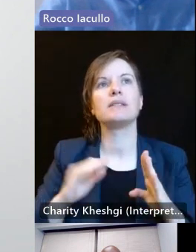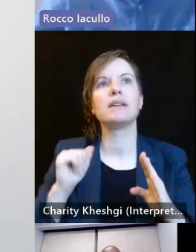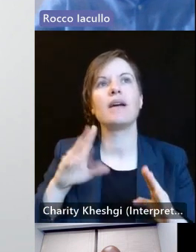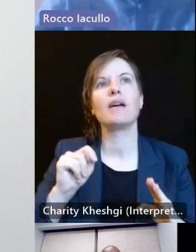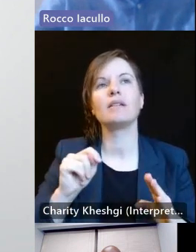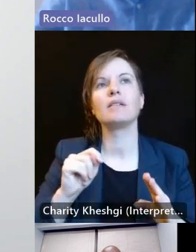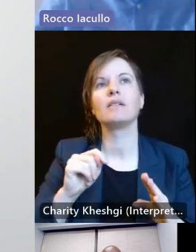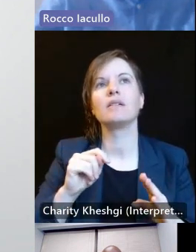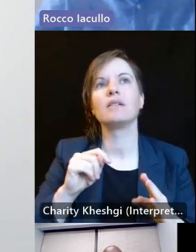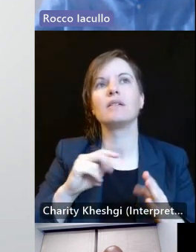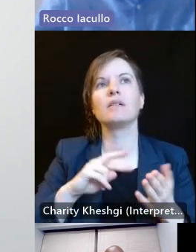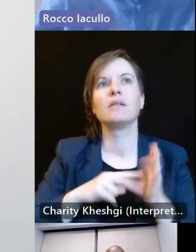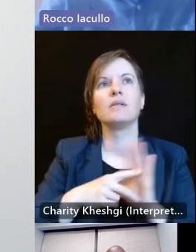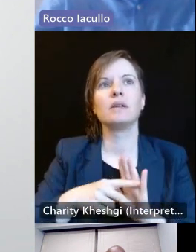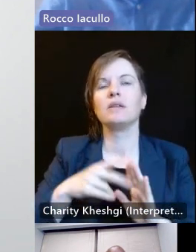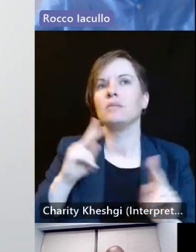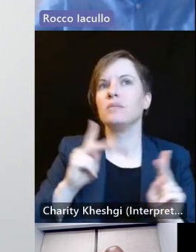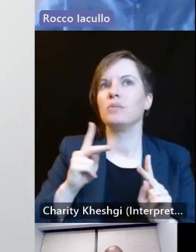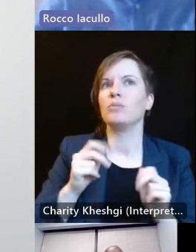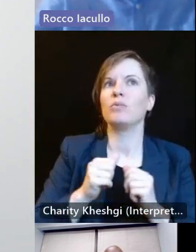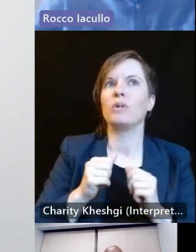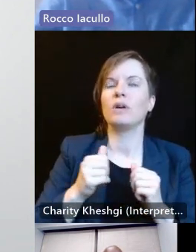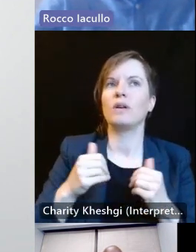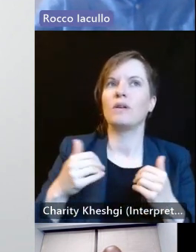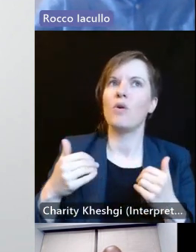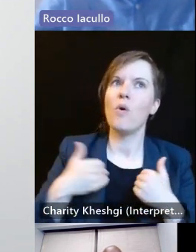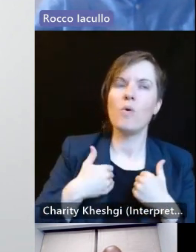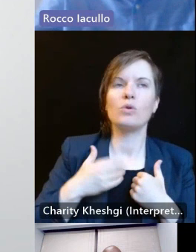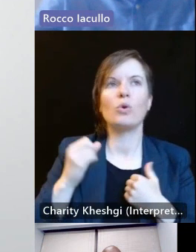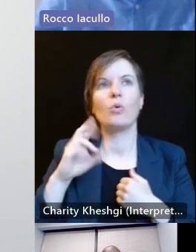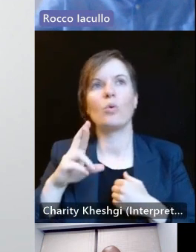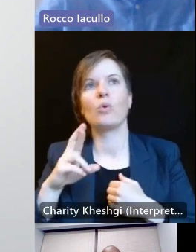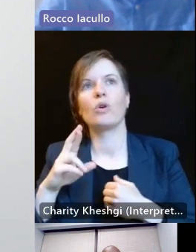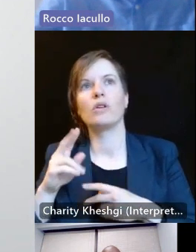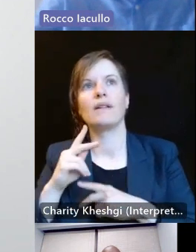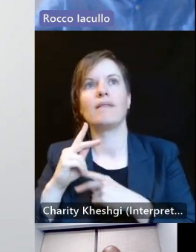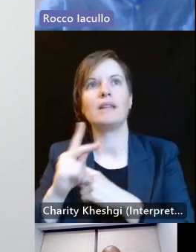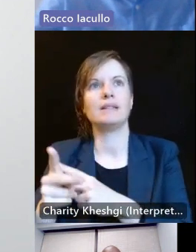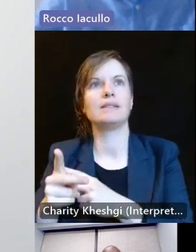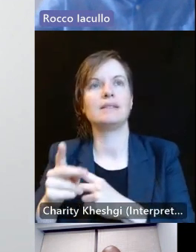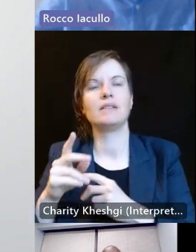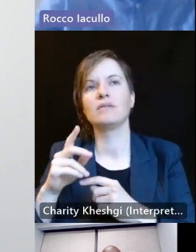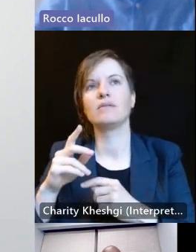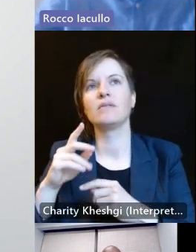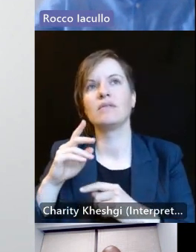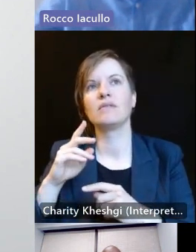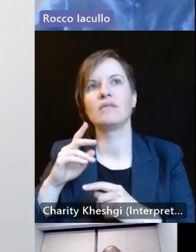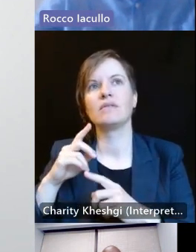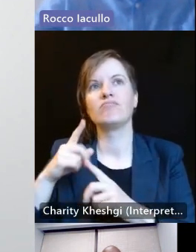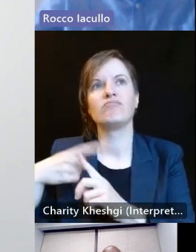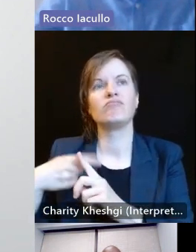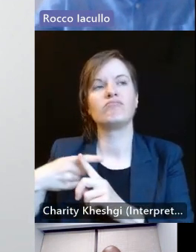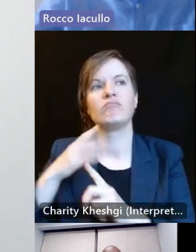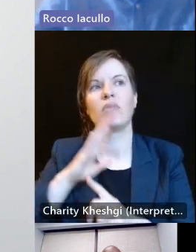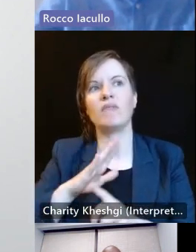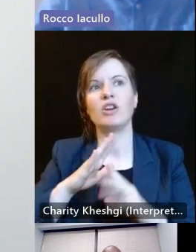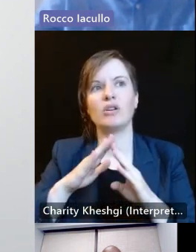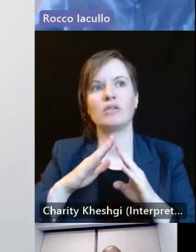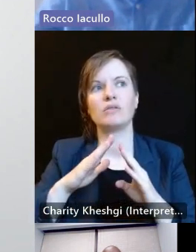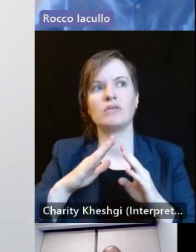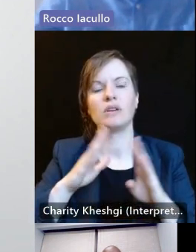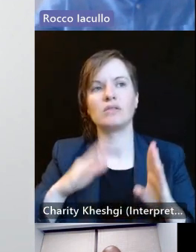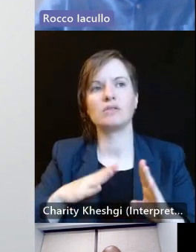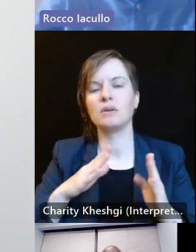against people with disabilities. So that includes refusing to rent to individuals